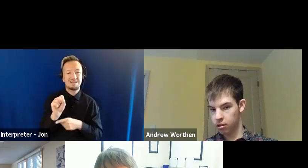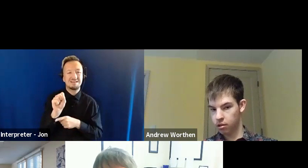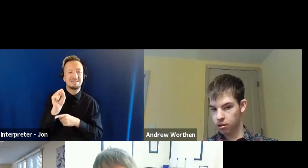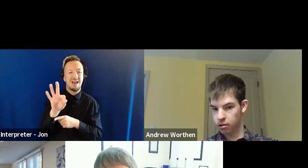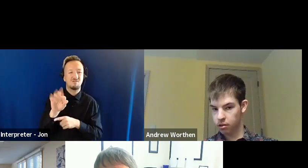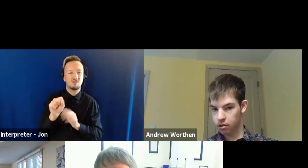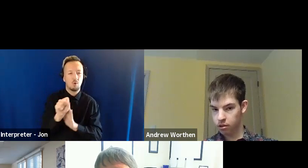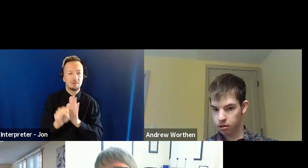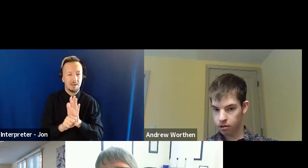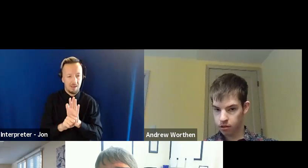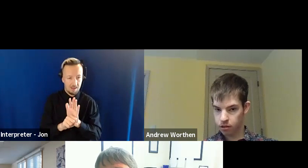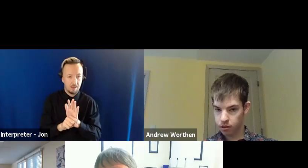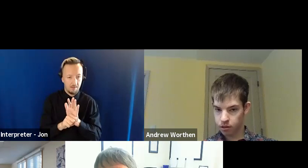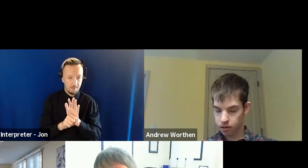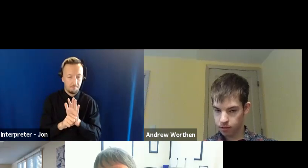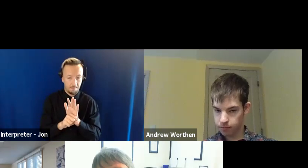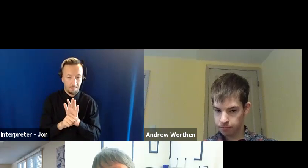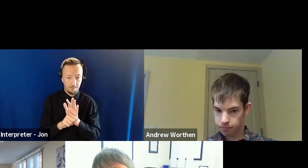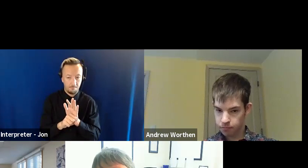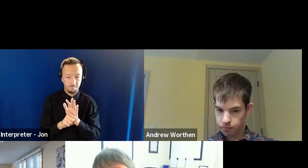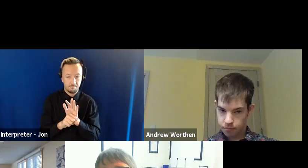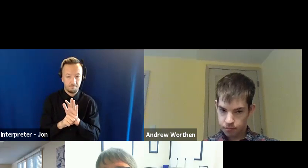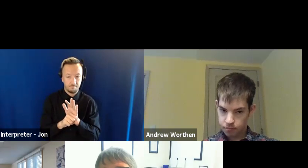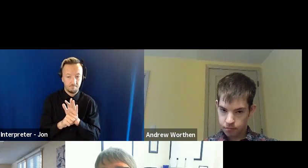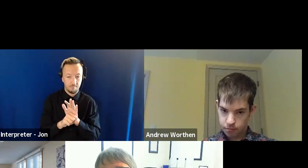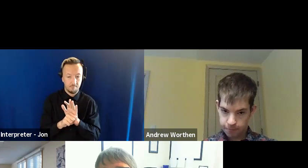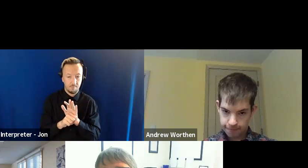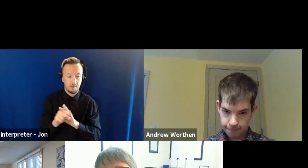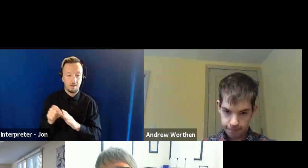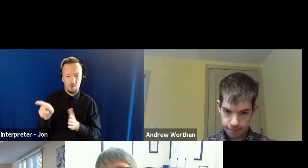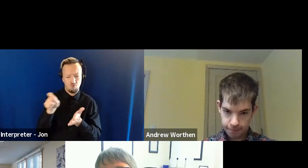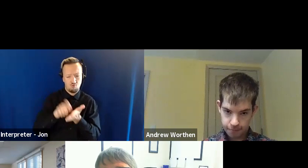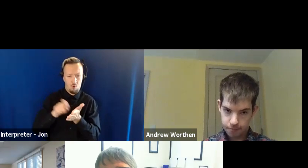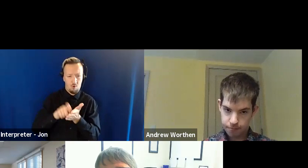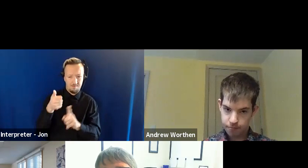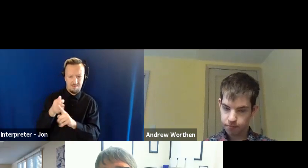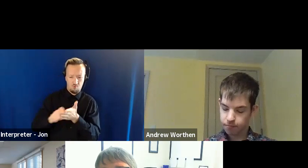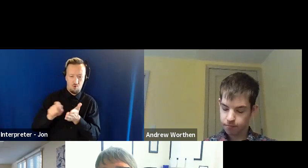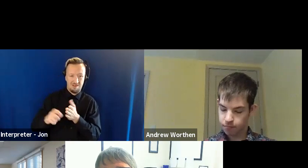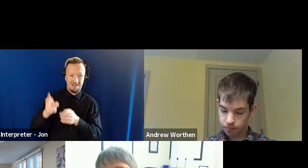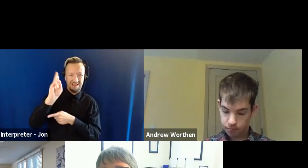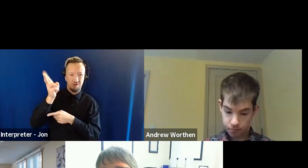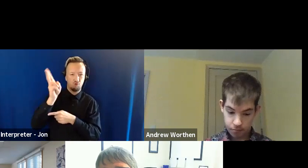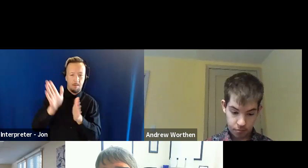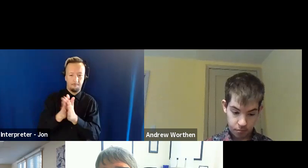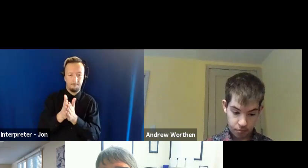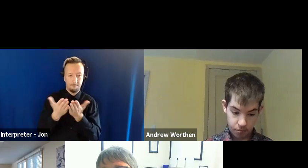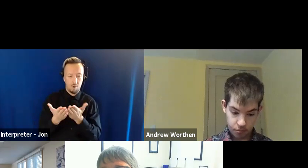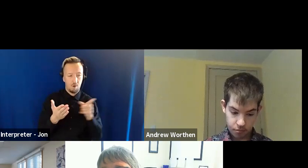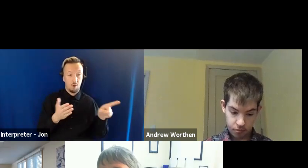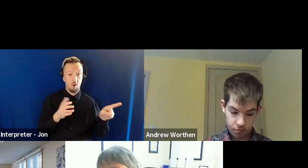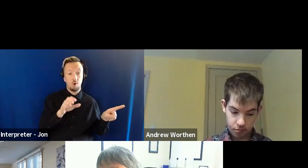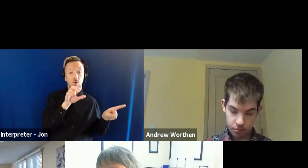I believe, yeah, San Francisco State. And he wrote a book, a history book, and Social Security threatened to take his